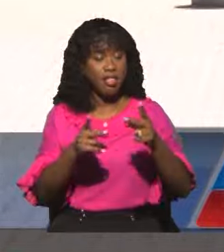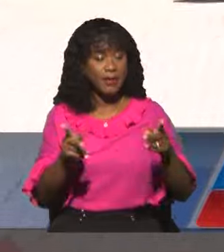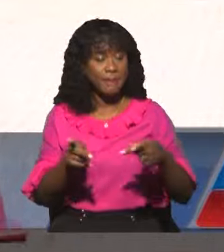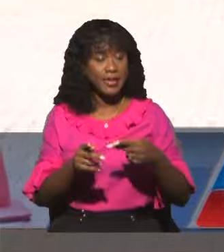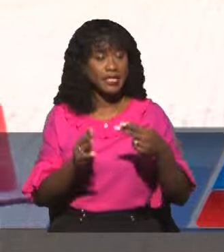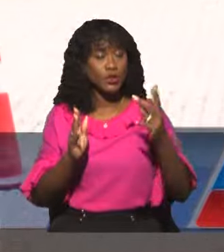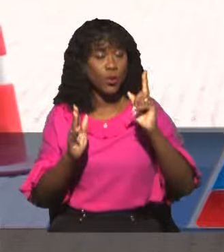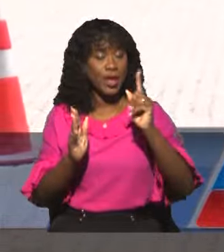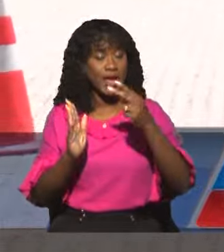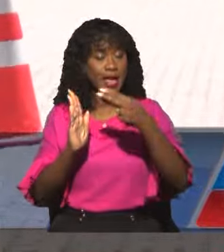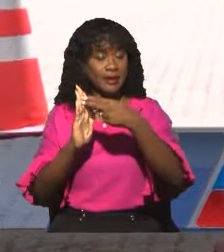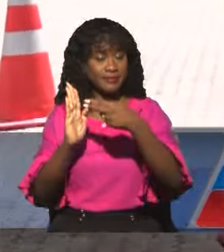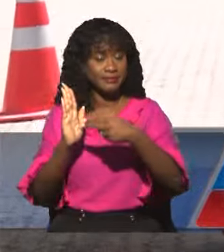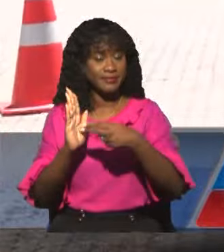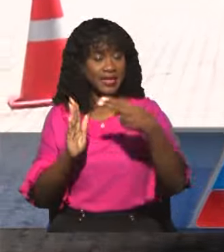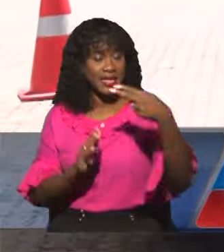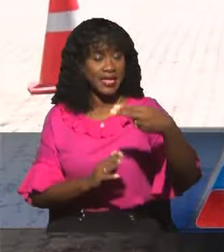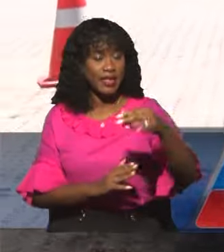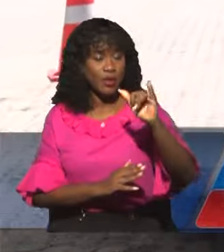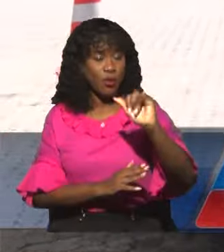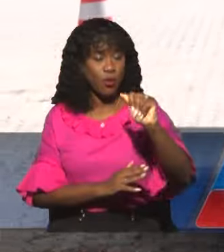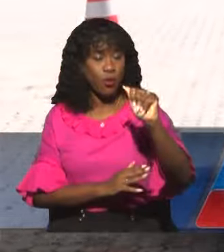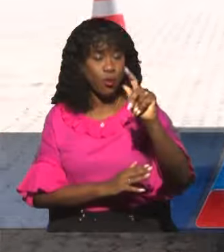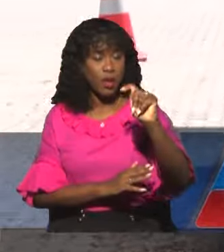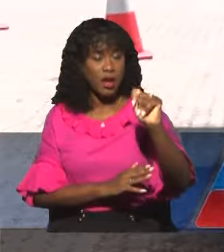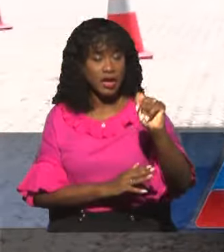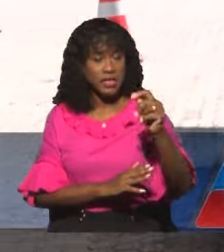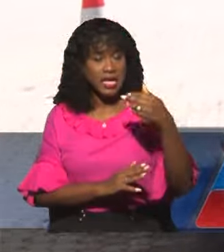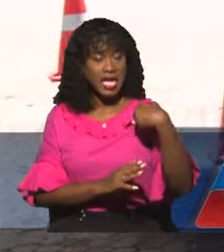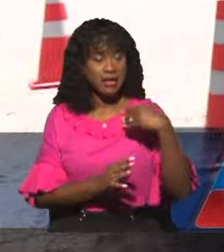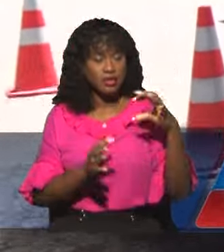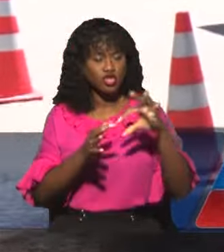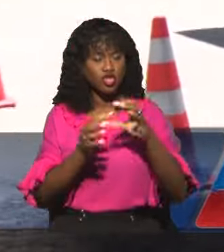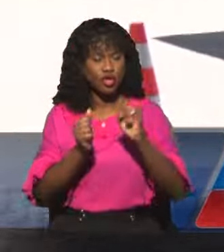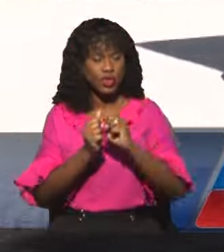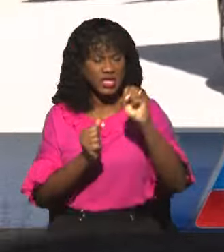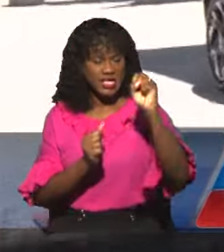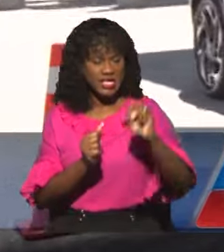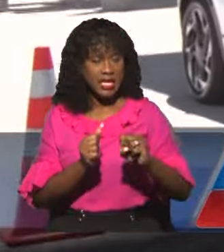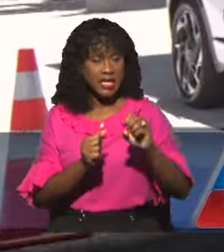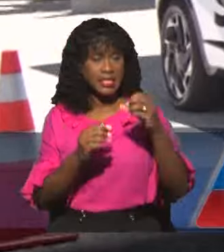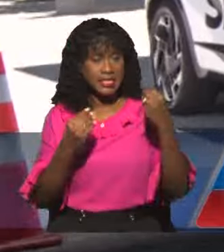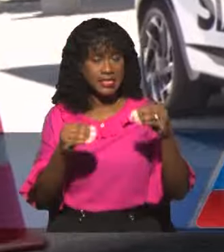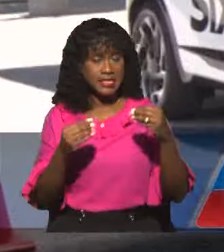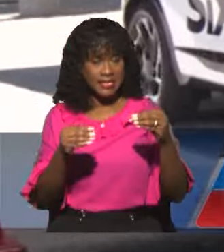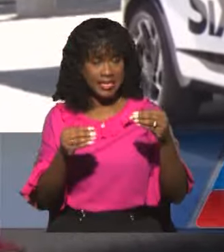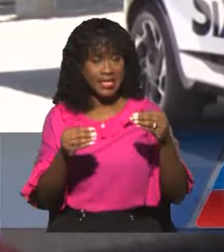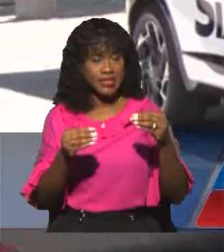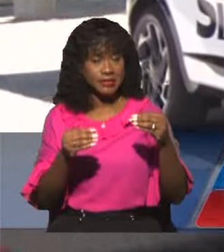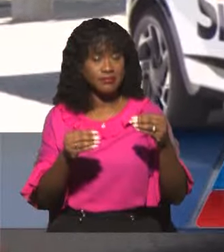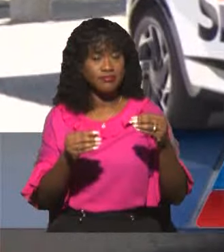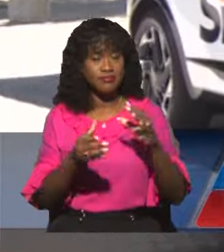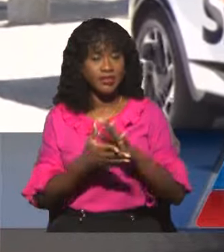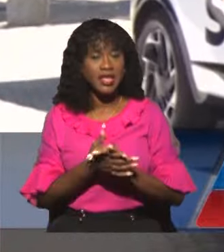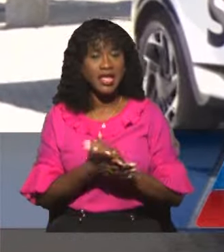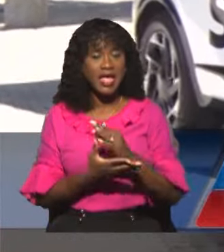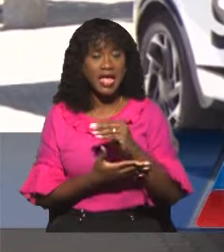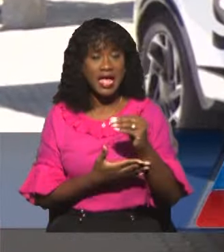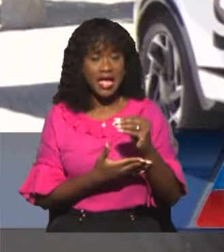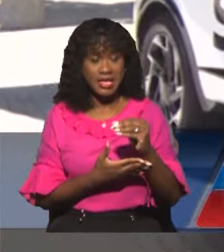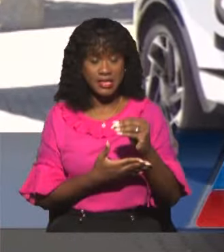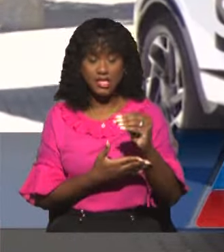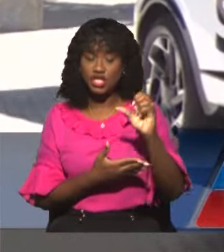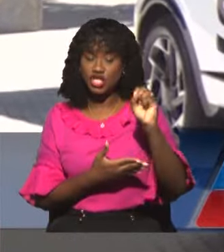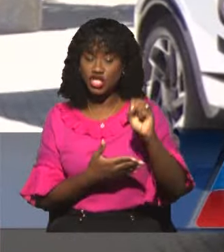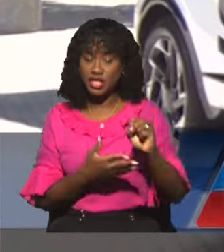Regency Hotel. Sixt has a partnership with Southern Sales, which is responsible for the brand locally, and according to Southern Sales